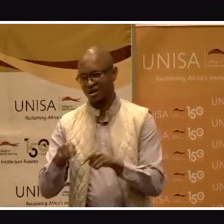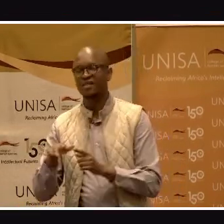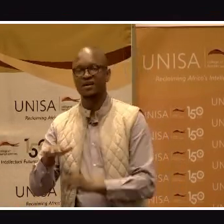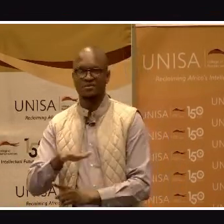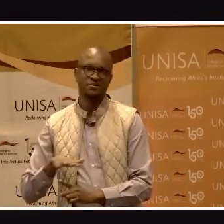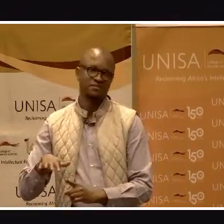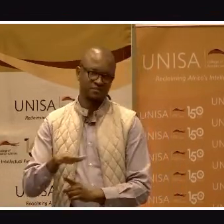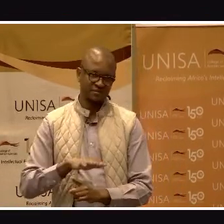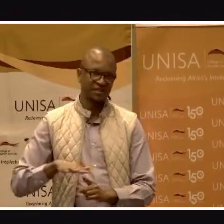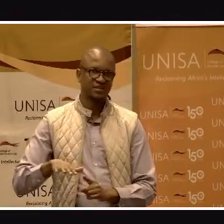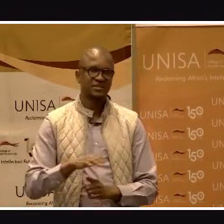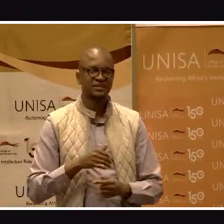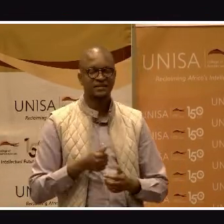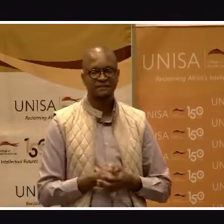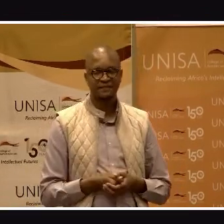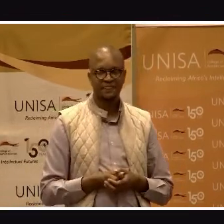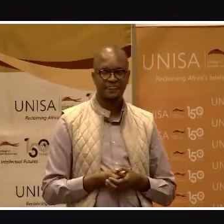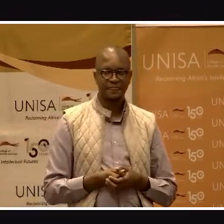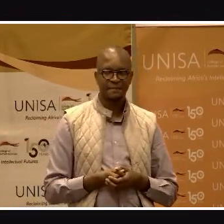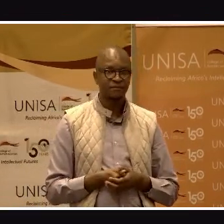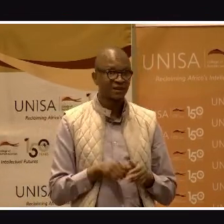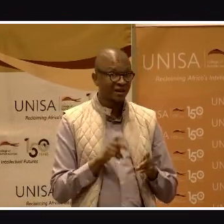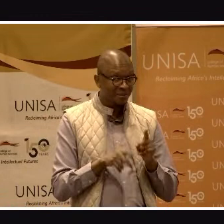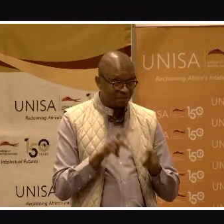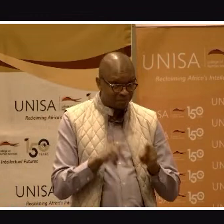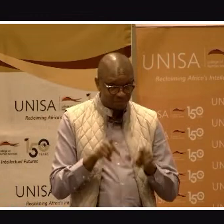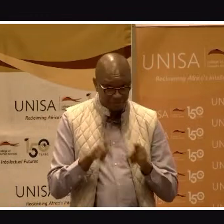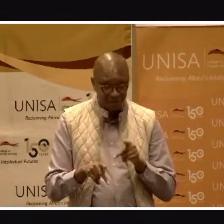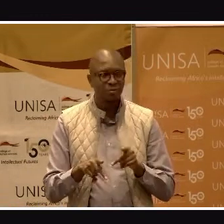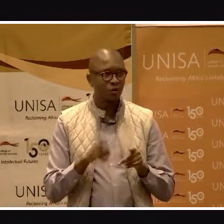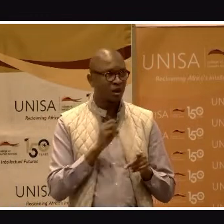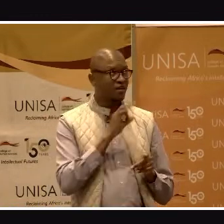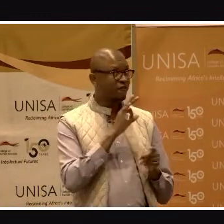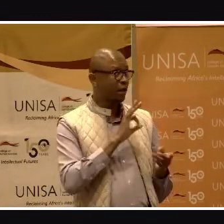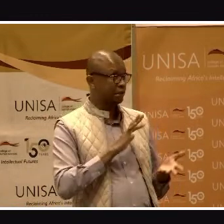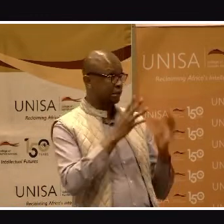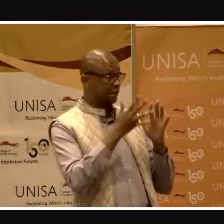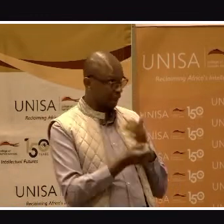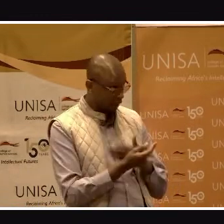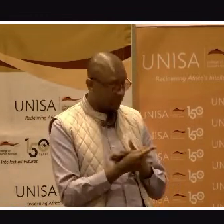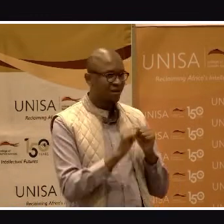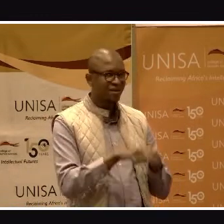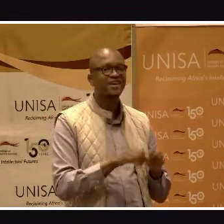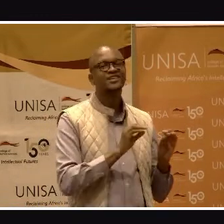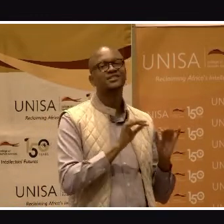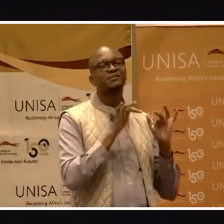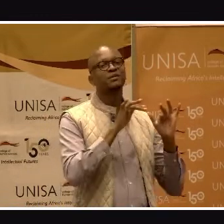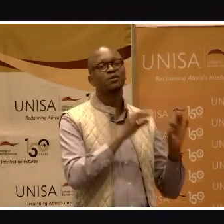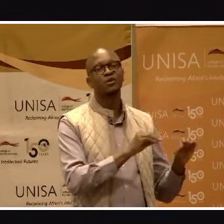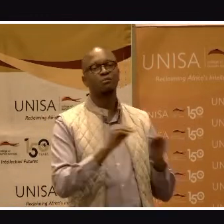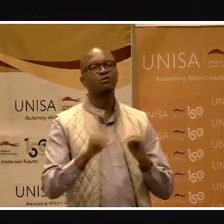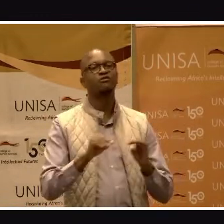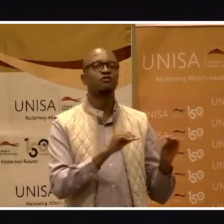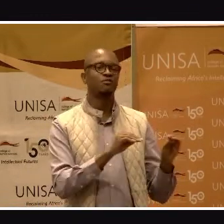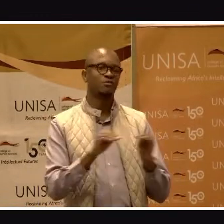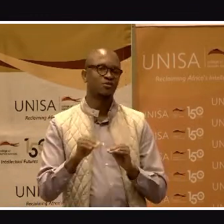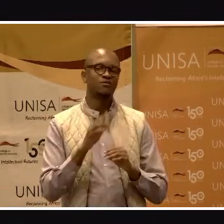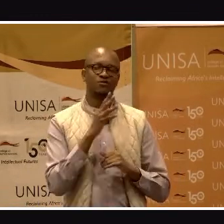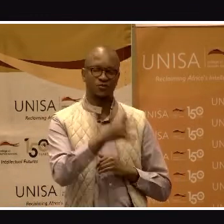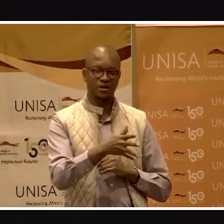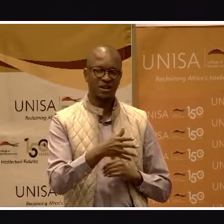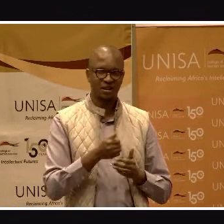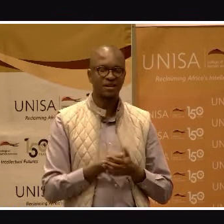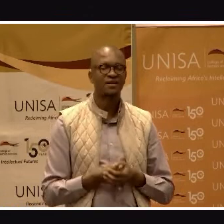and there, you know, some people's environment are no more habitable for them. And as a result, they have to do what?